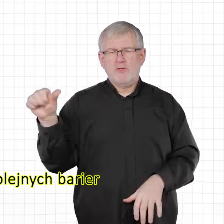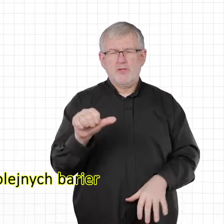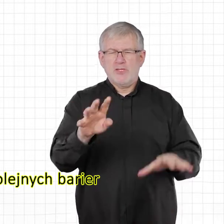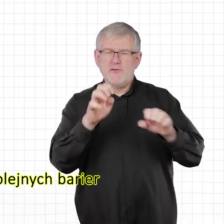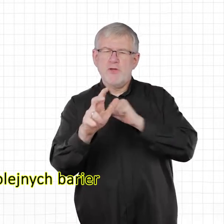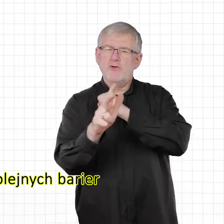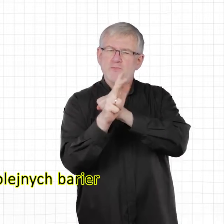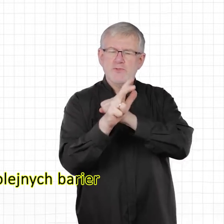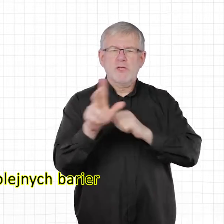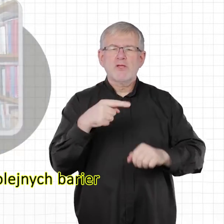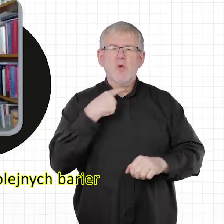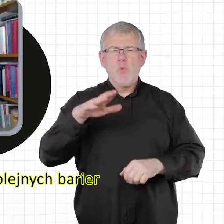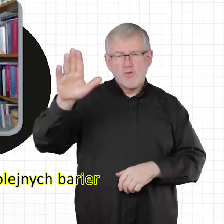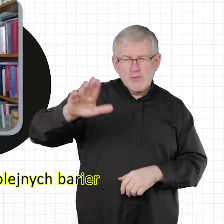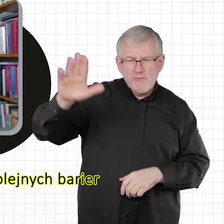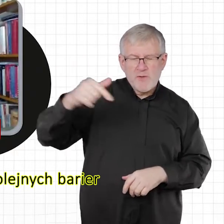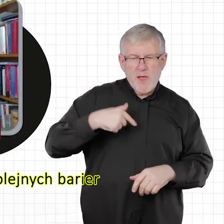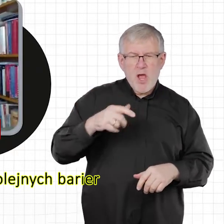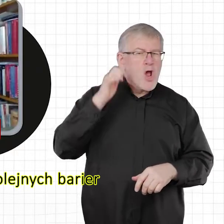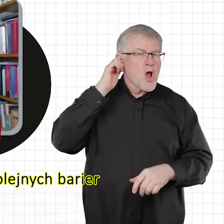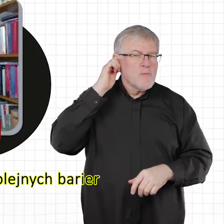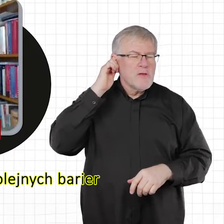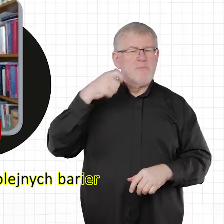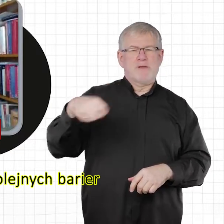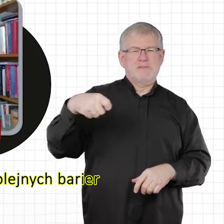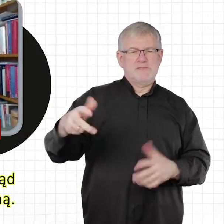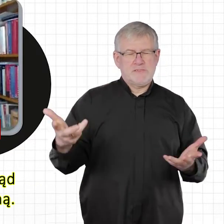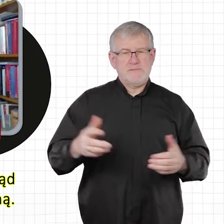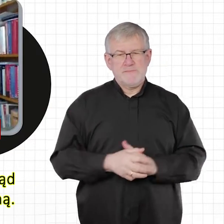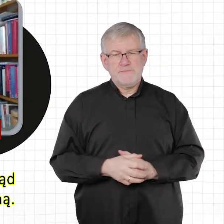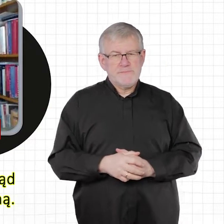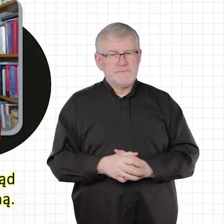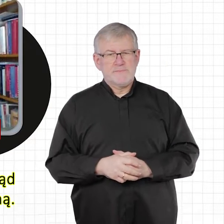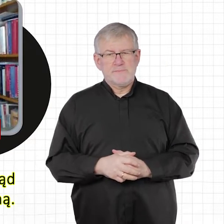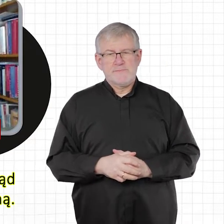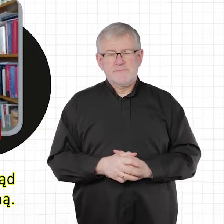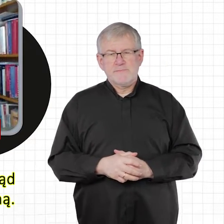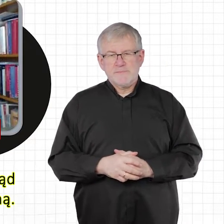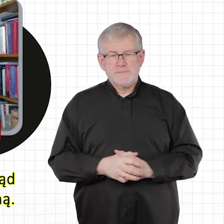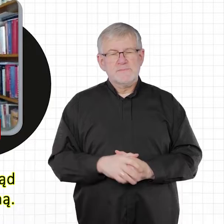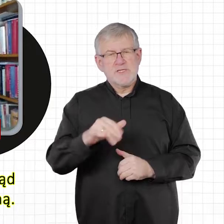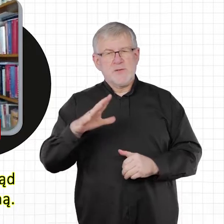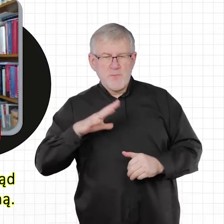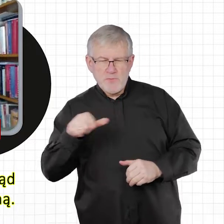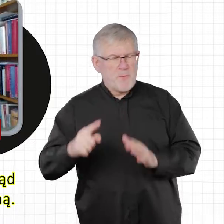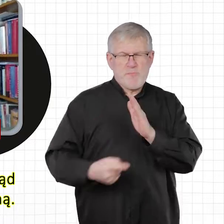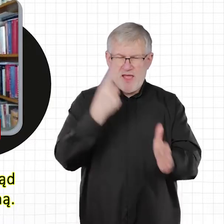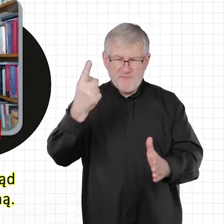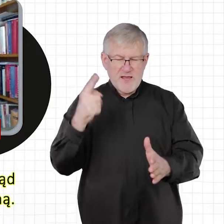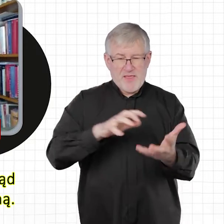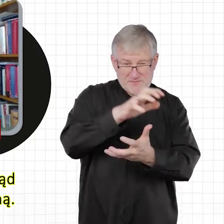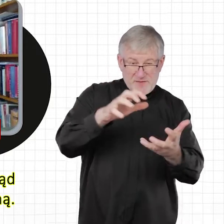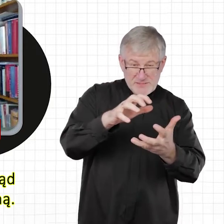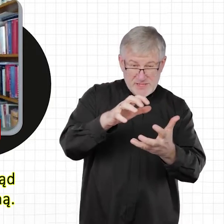And in the last 10 to 15 years, there have been more barriers broken. The first female prime minister, that was